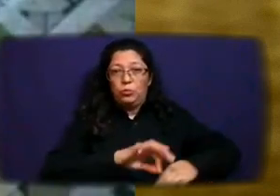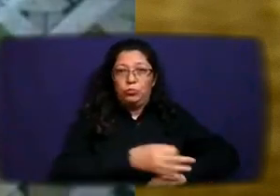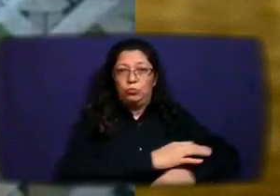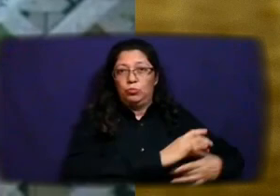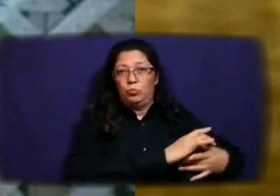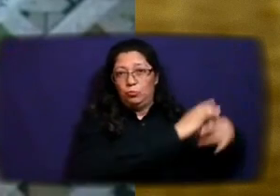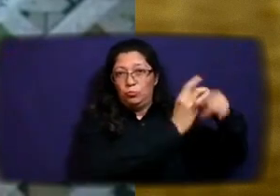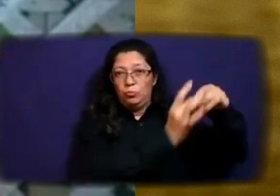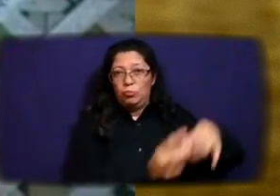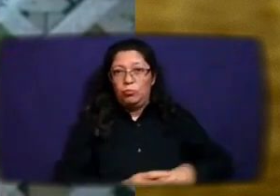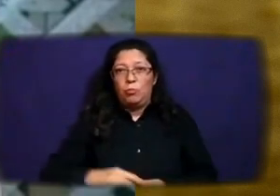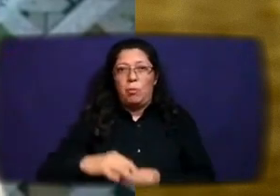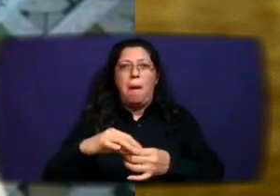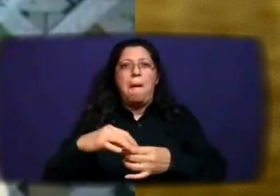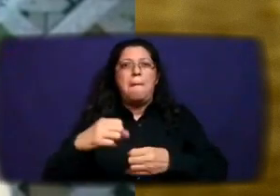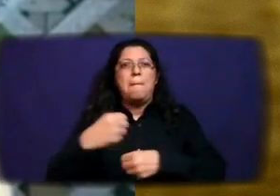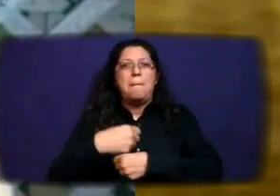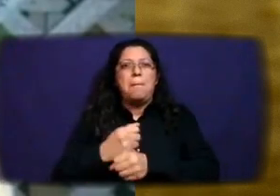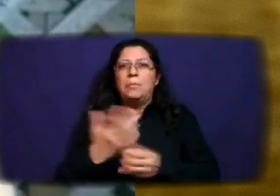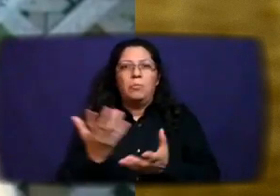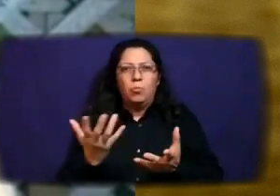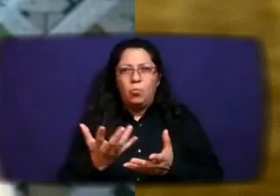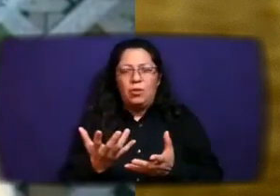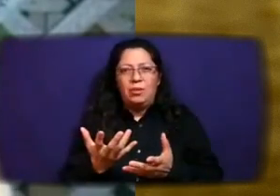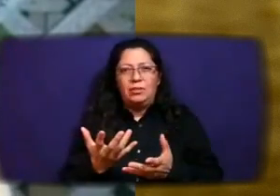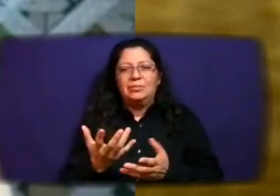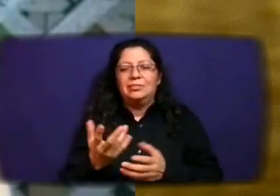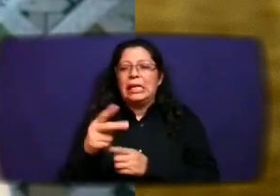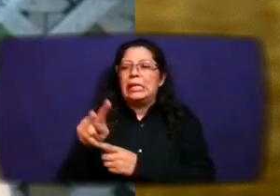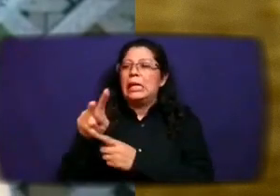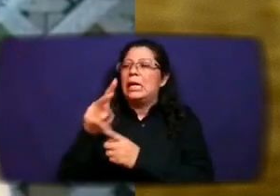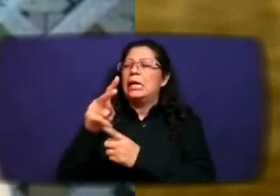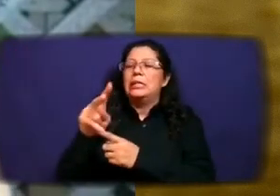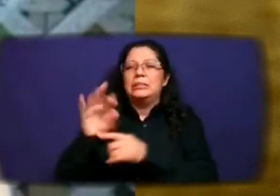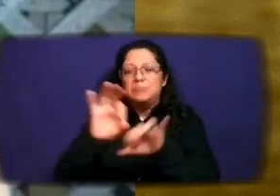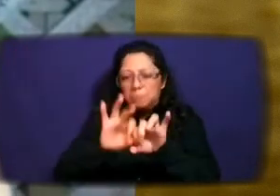kite stretched across bamboo sticks.